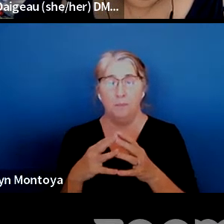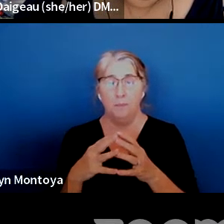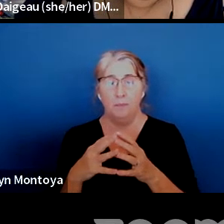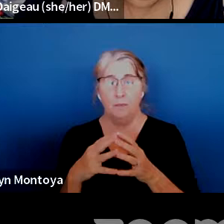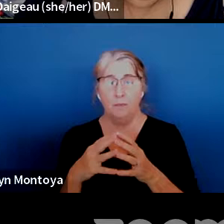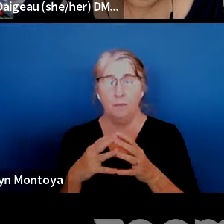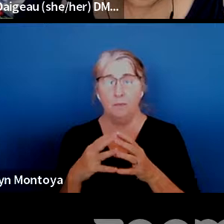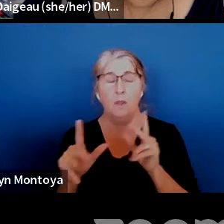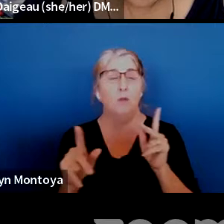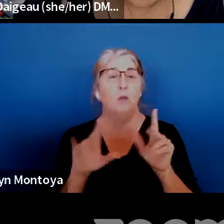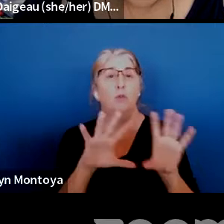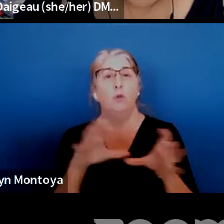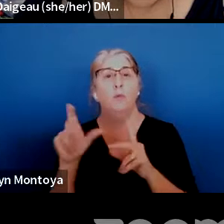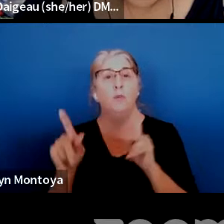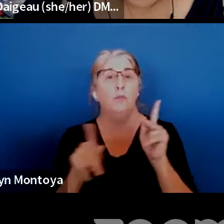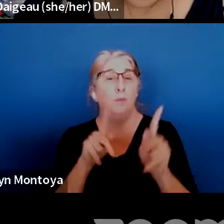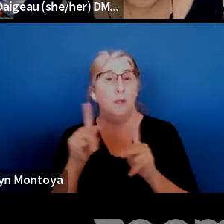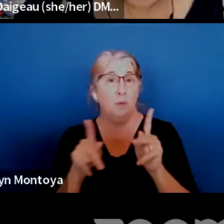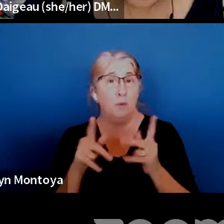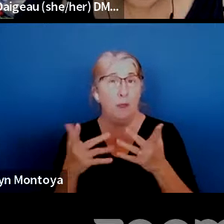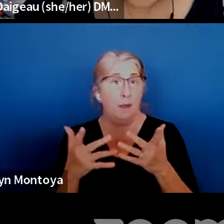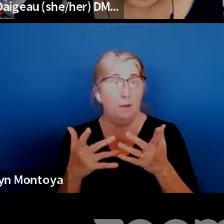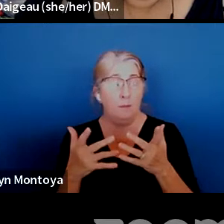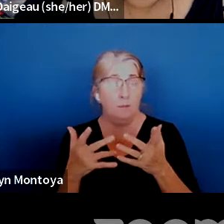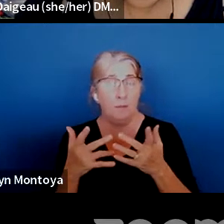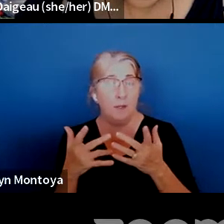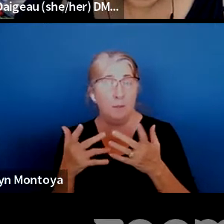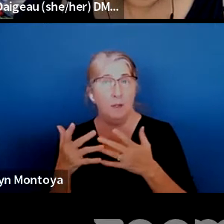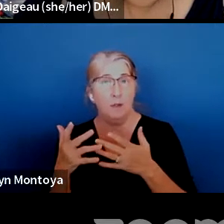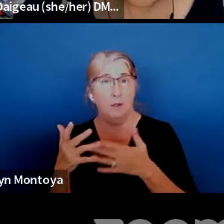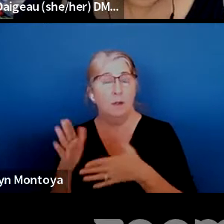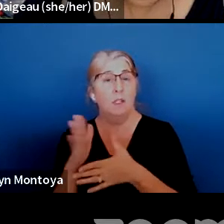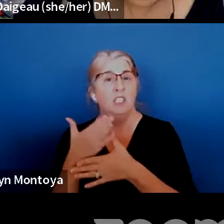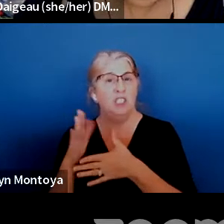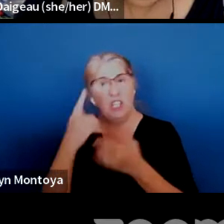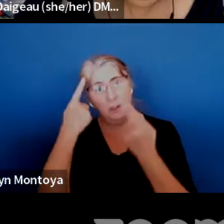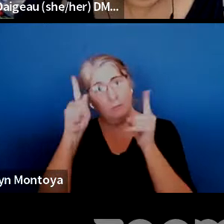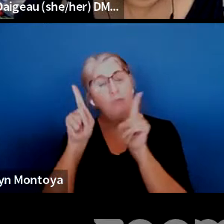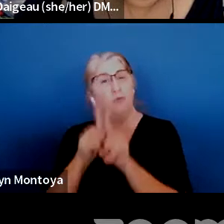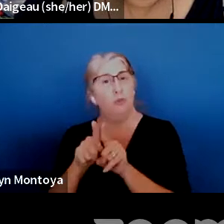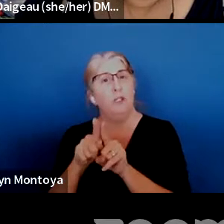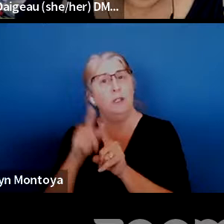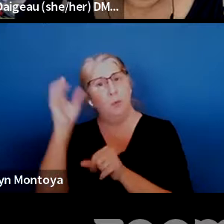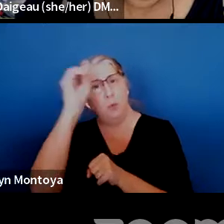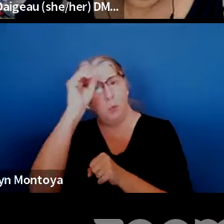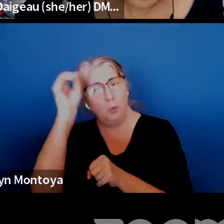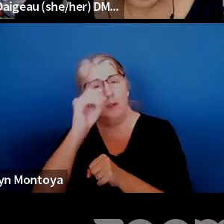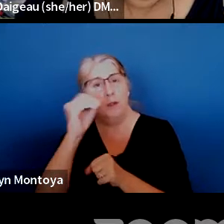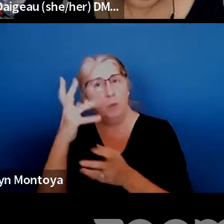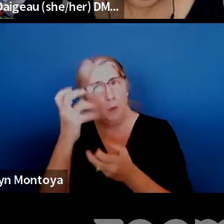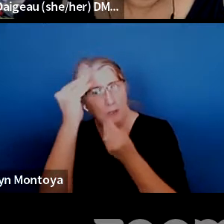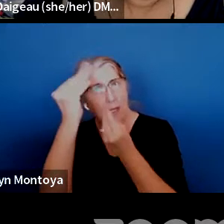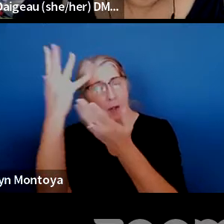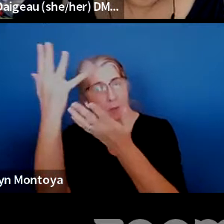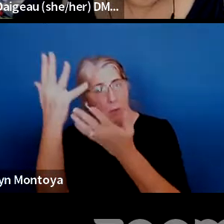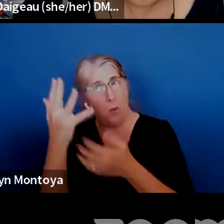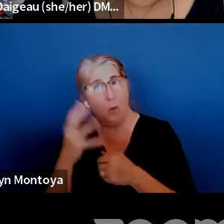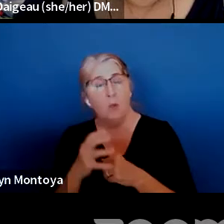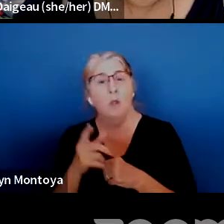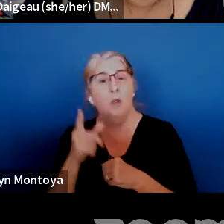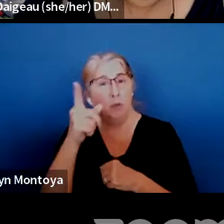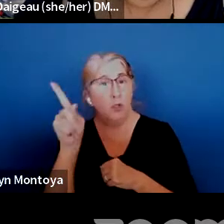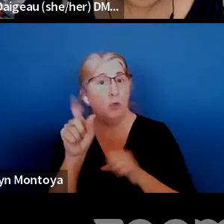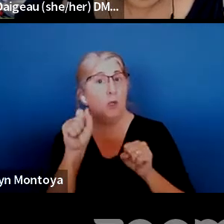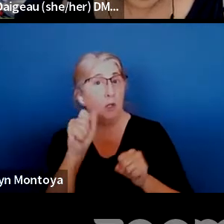groups of people that may overshadow your voice. So having that relationship is important to make sure that your voice is heard and is